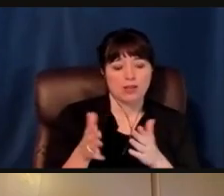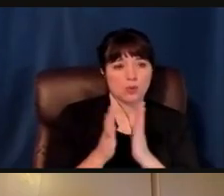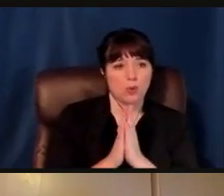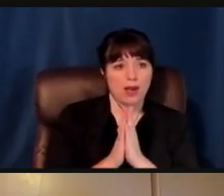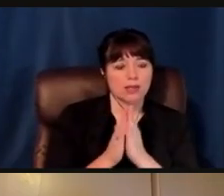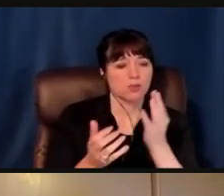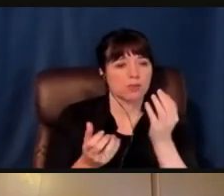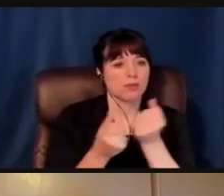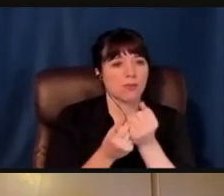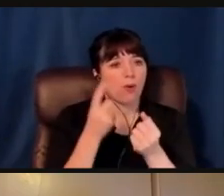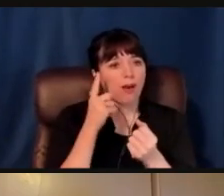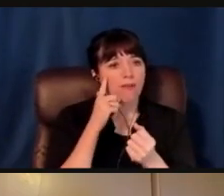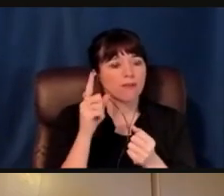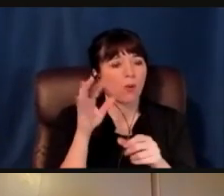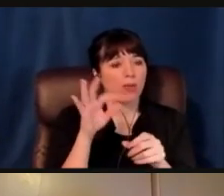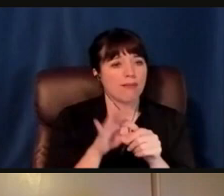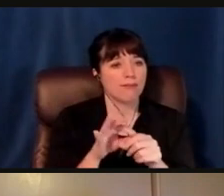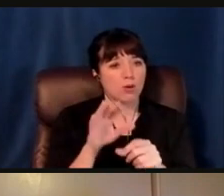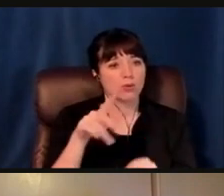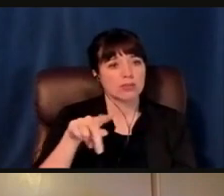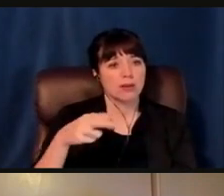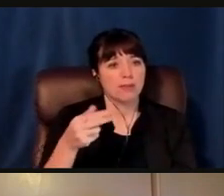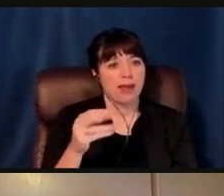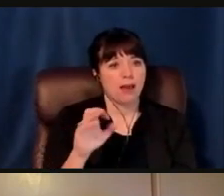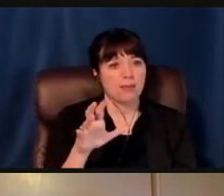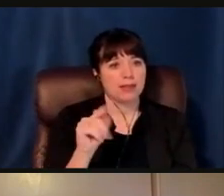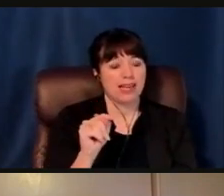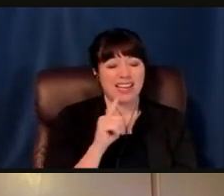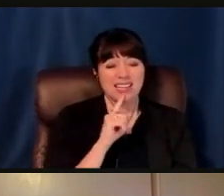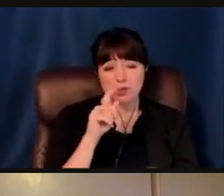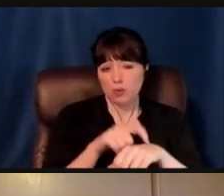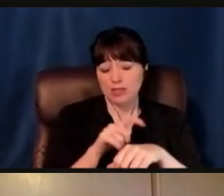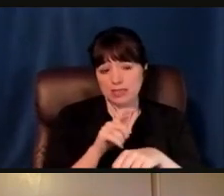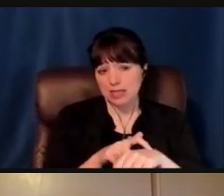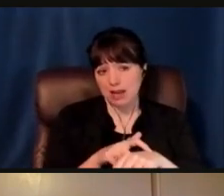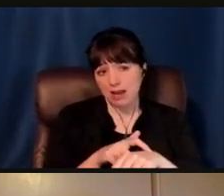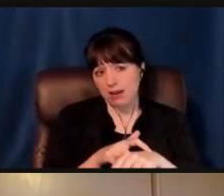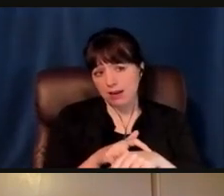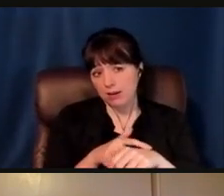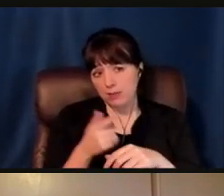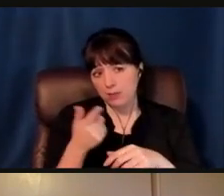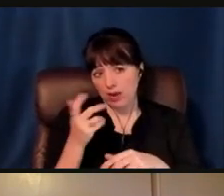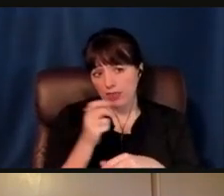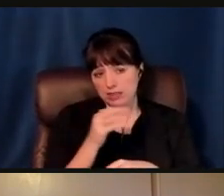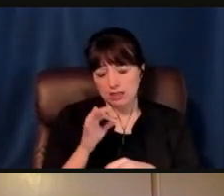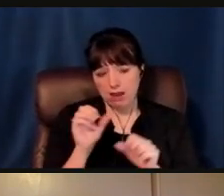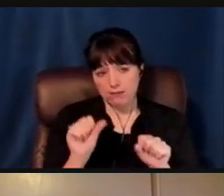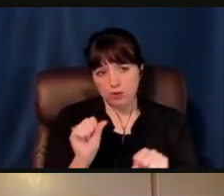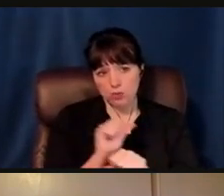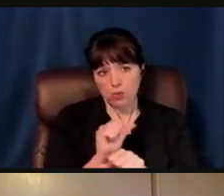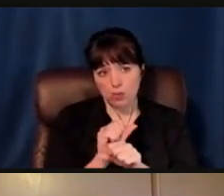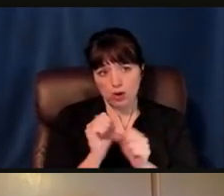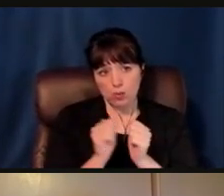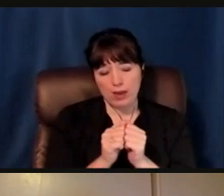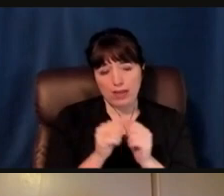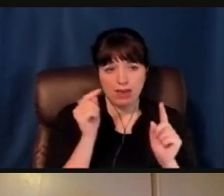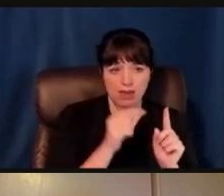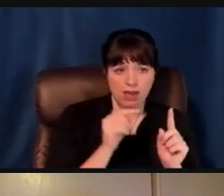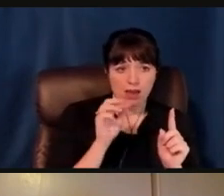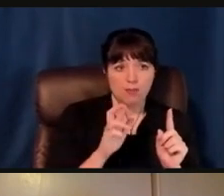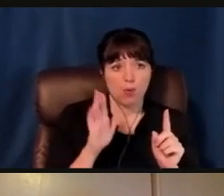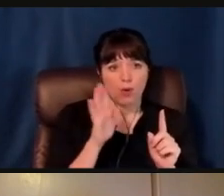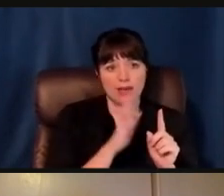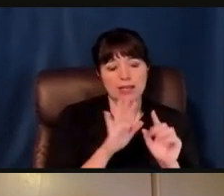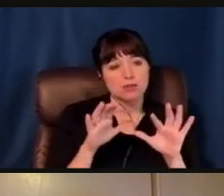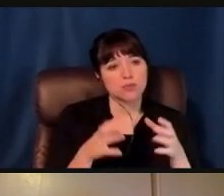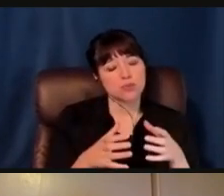support for the voter's pamphlet. Is there a time frame where we could, you know, or staff could work with him or his